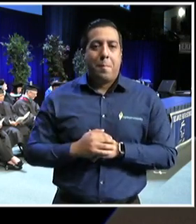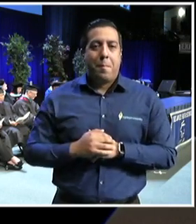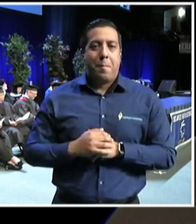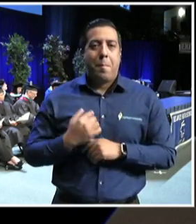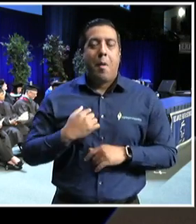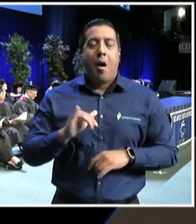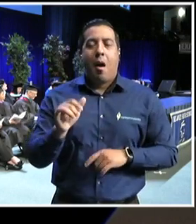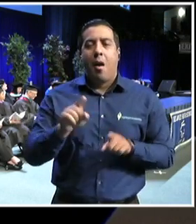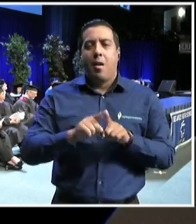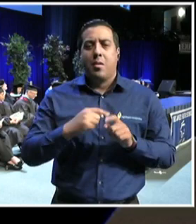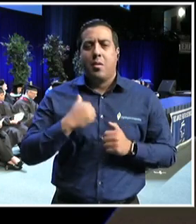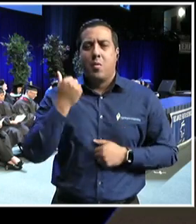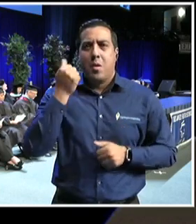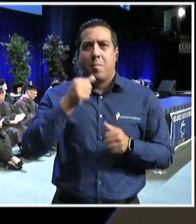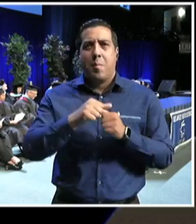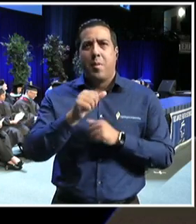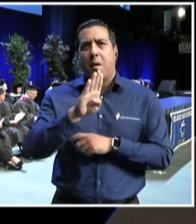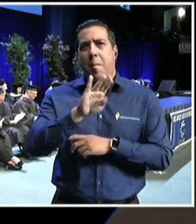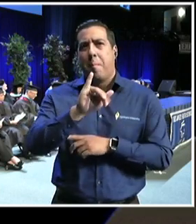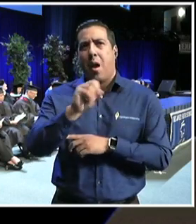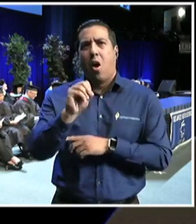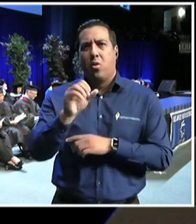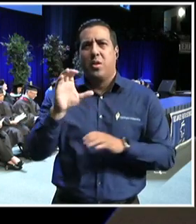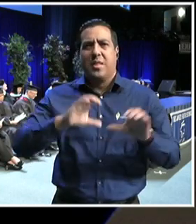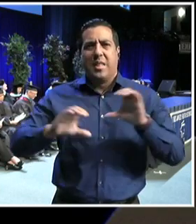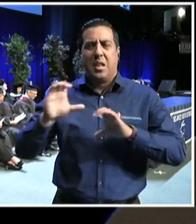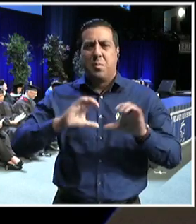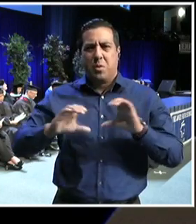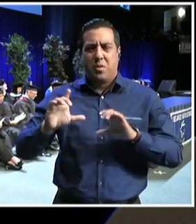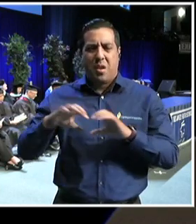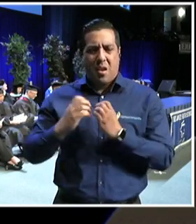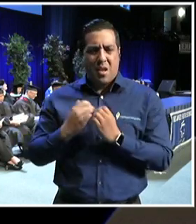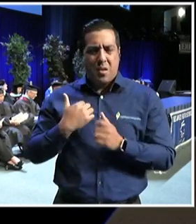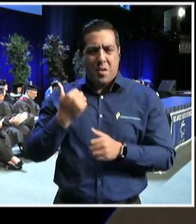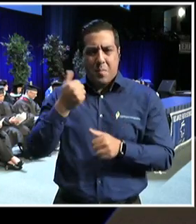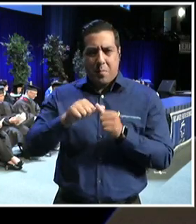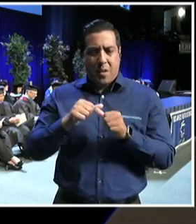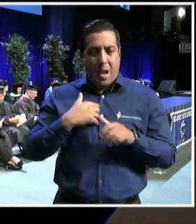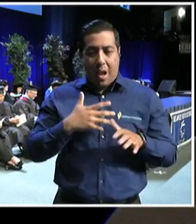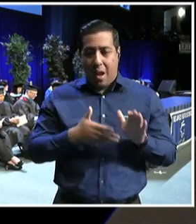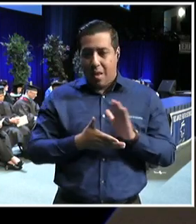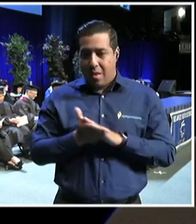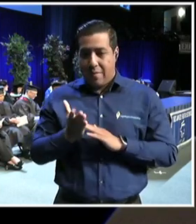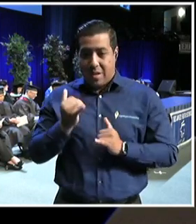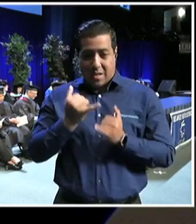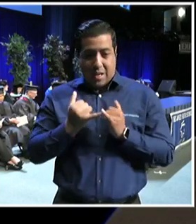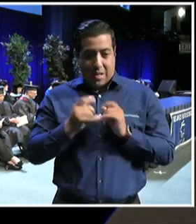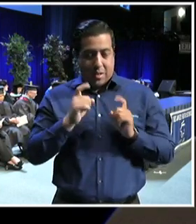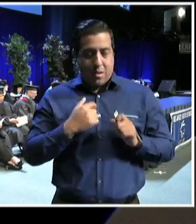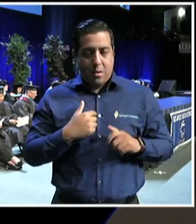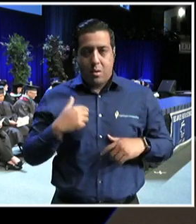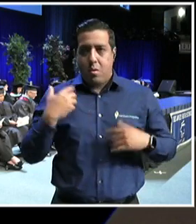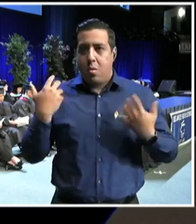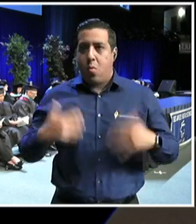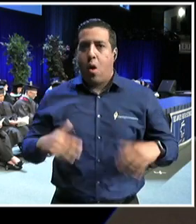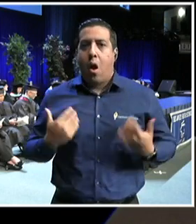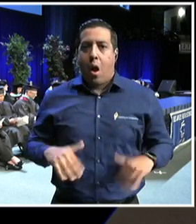I can also remember another biochemistry course that when I walked out of the last test, I went,